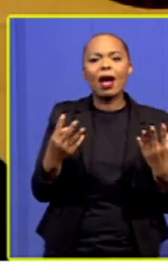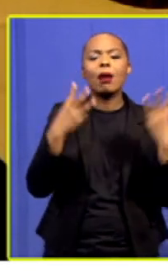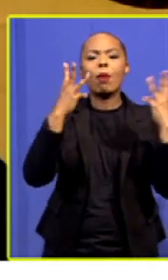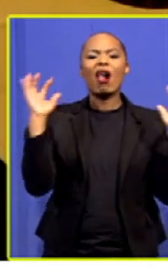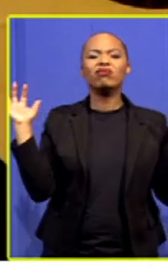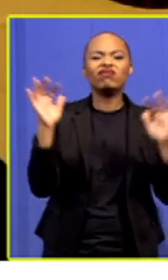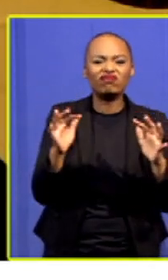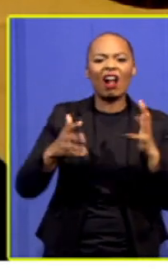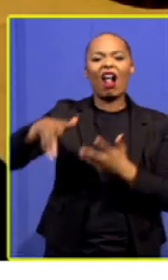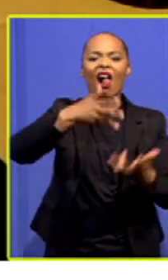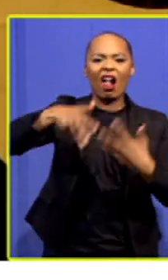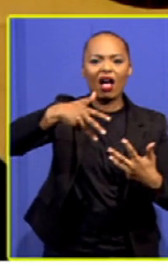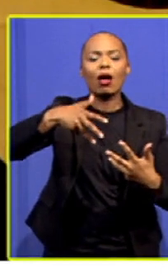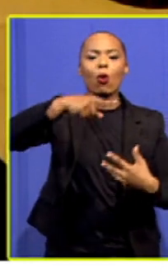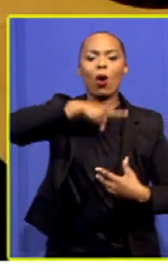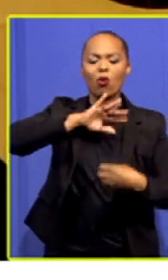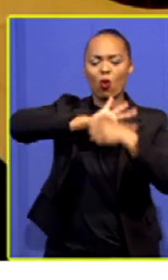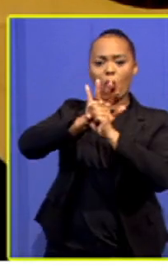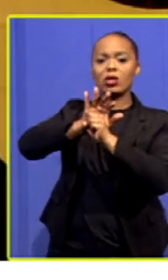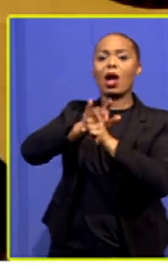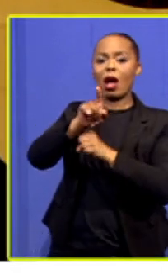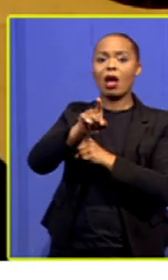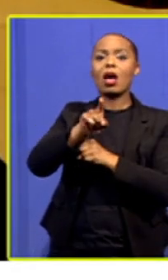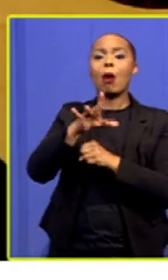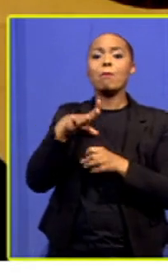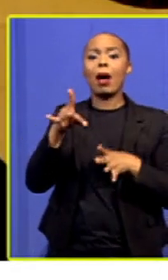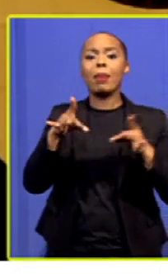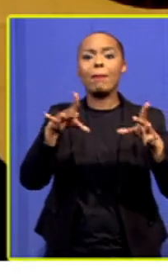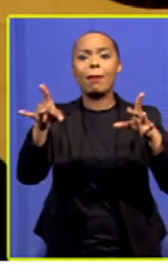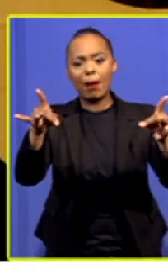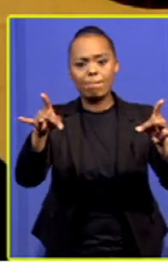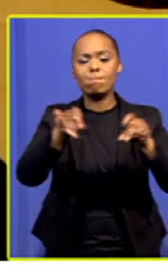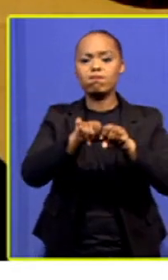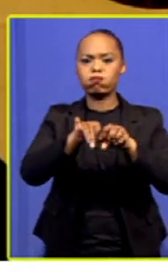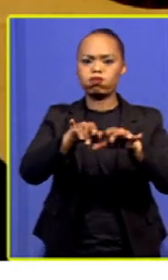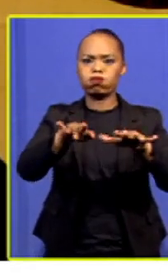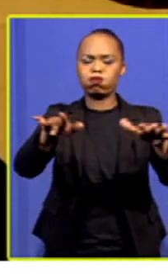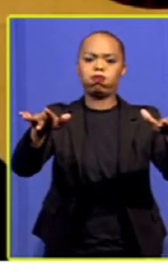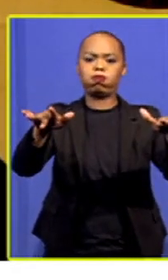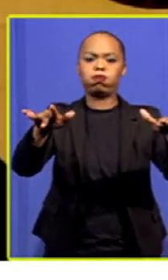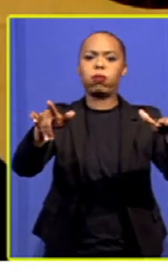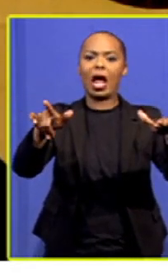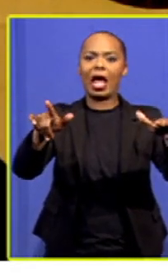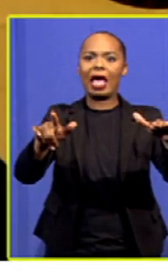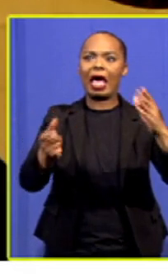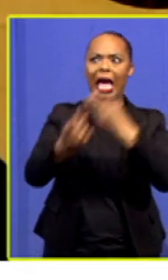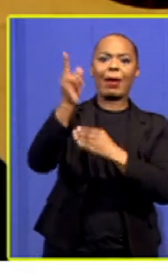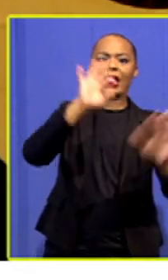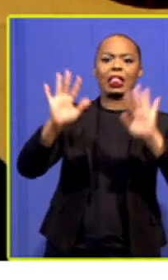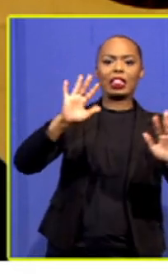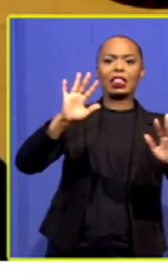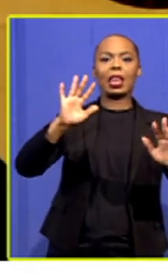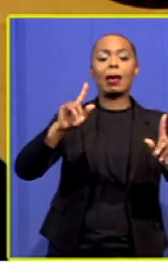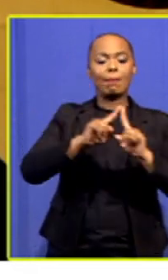because, COVID-19 has shown us that it keeps on, raising its head unexpected. But political